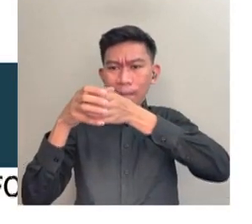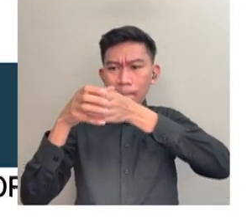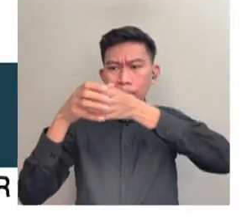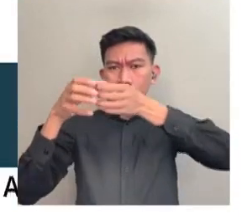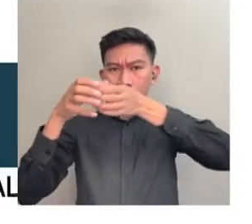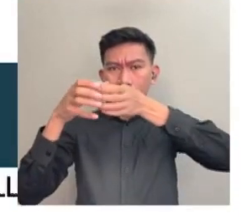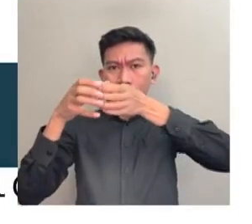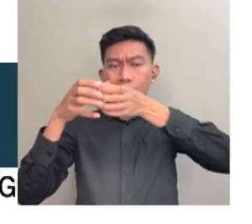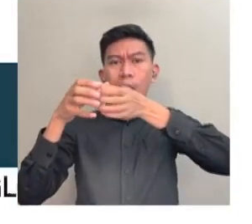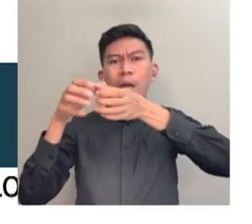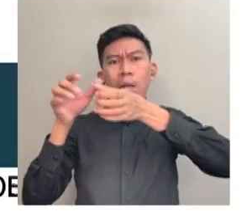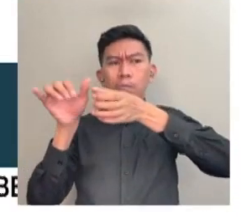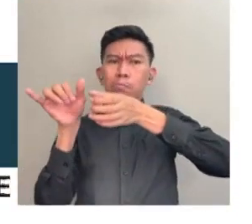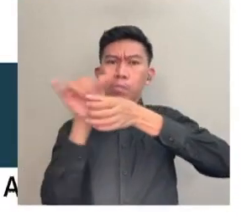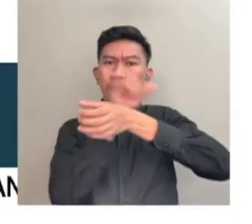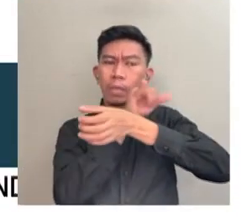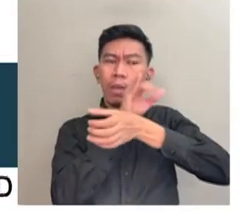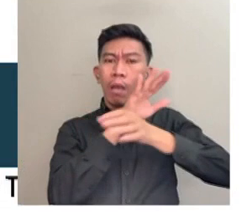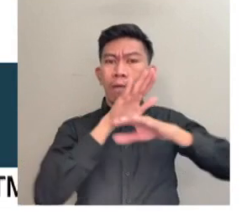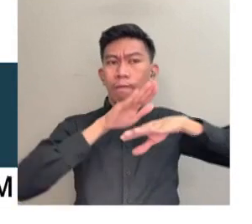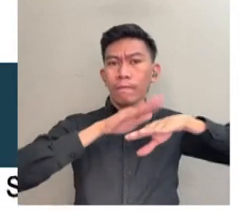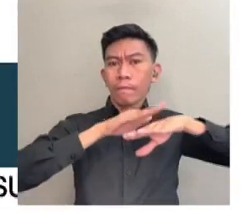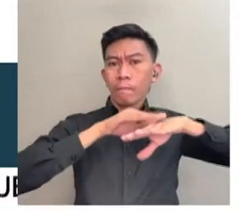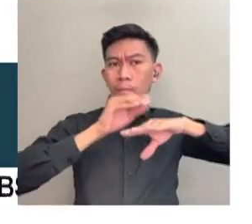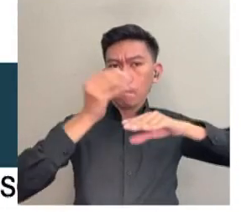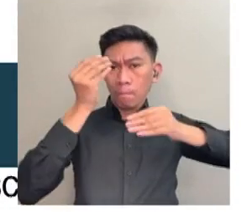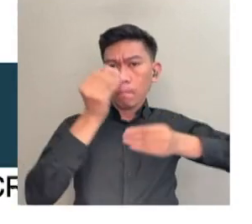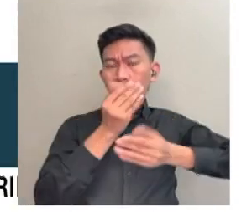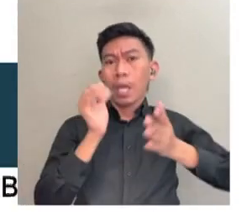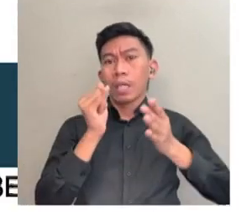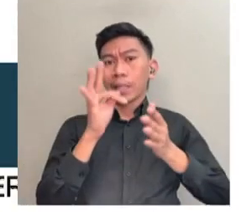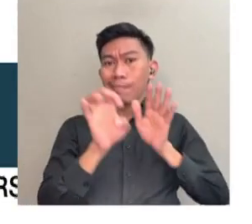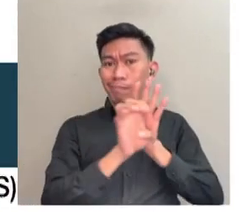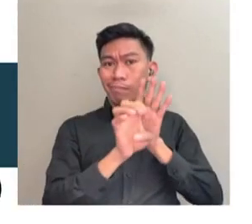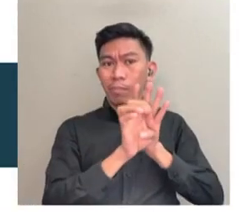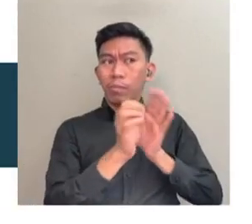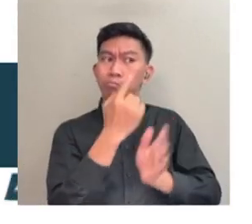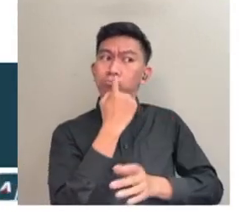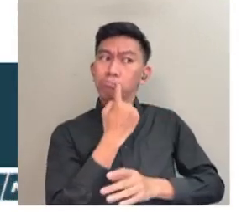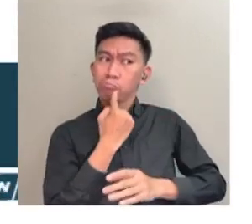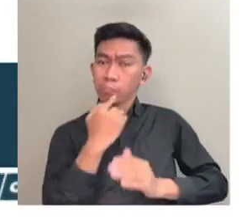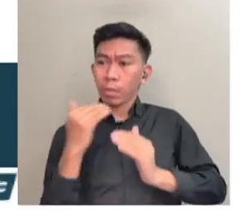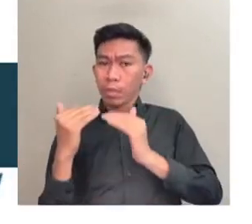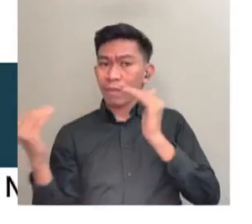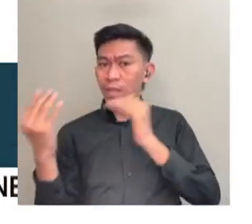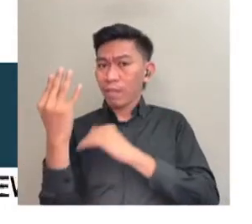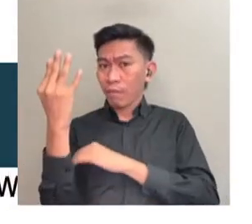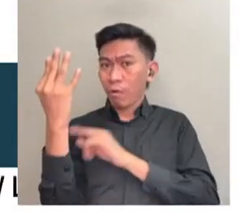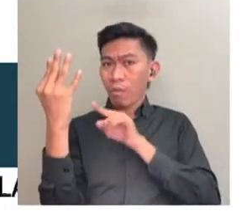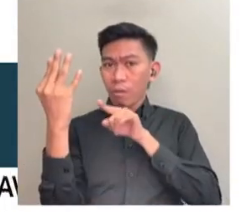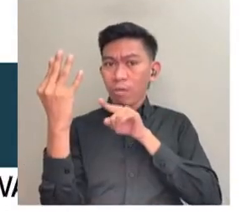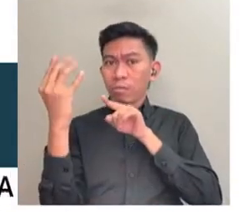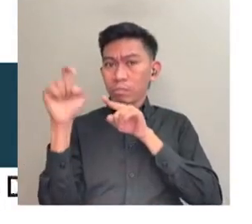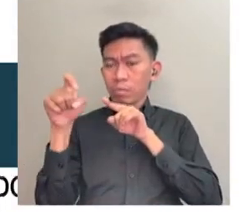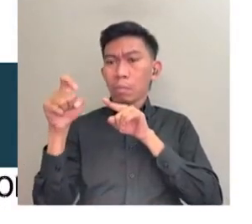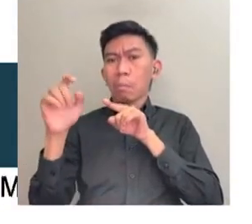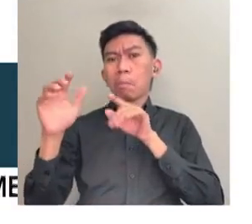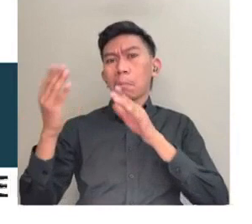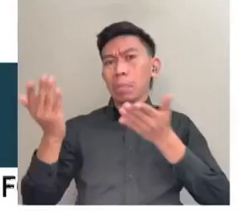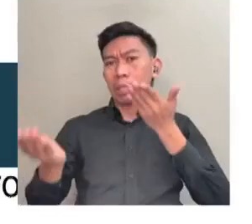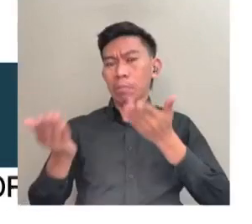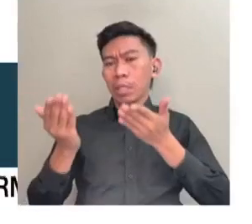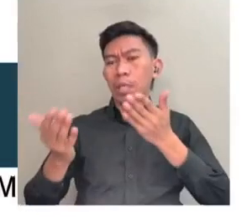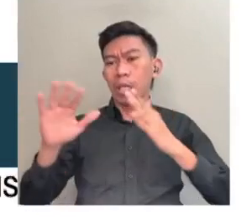For example, if the FEVOX tells us to actually raise the same to alert level 4, then the radius would increase from 6 to